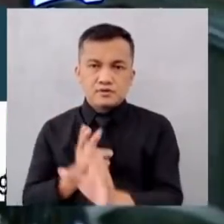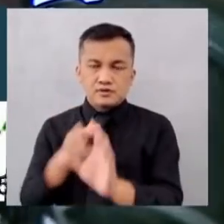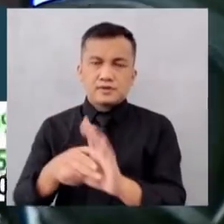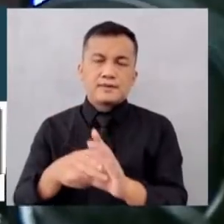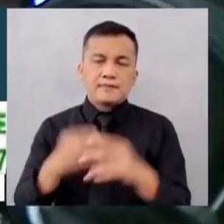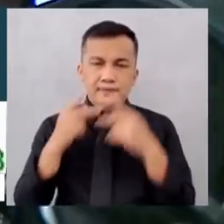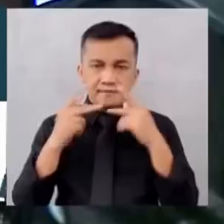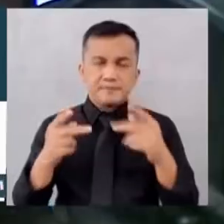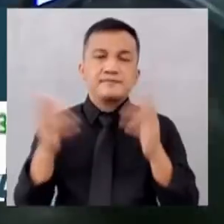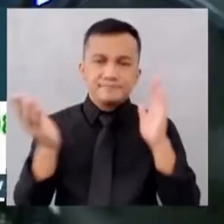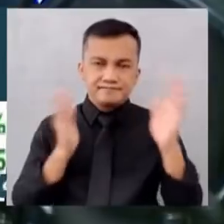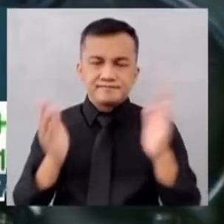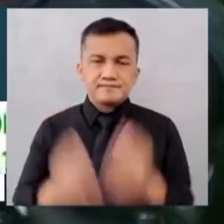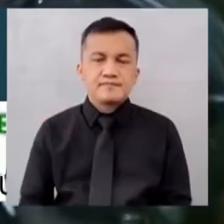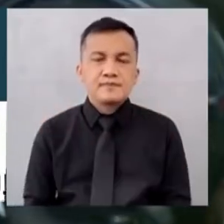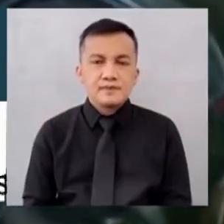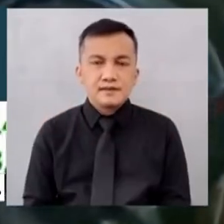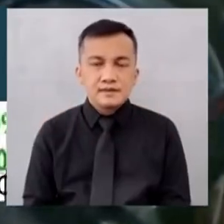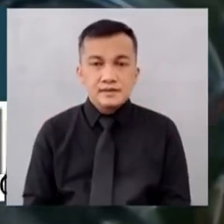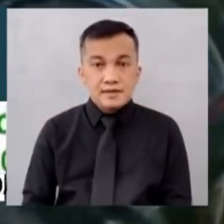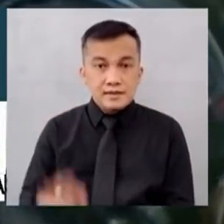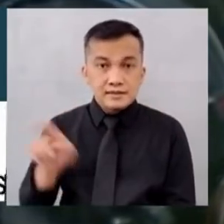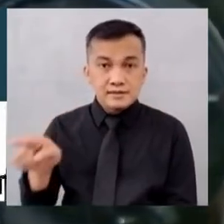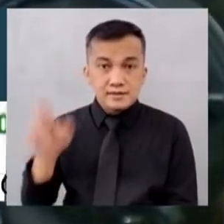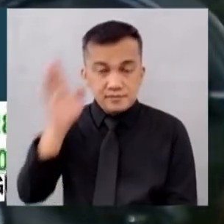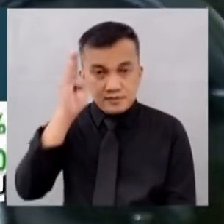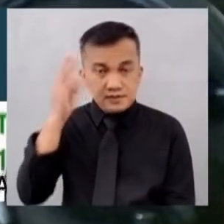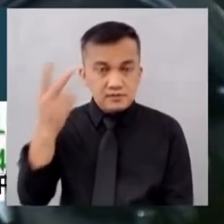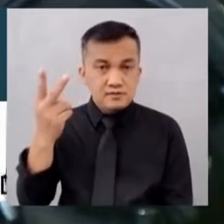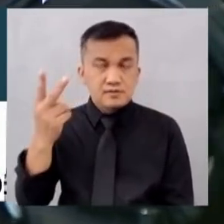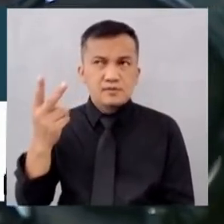as to Marcos Jr., he was a senator from